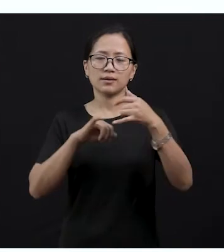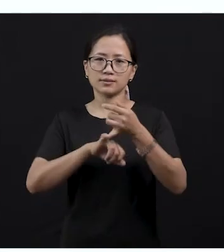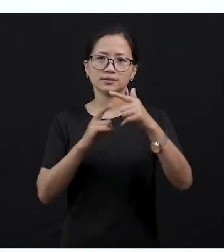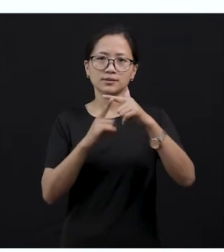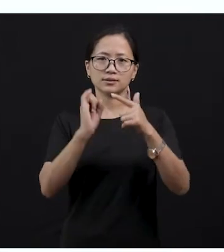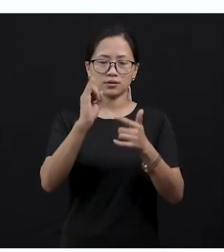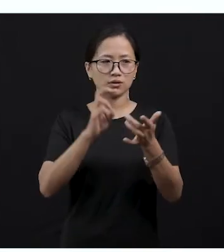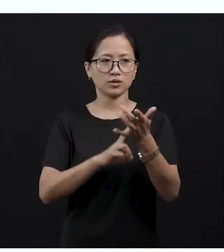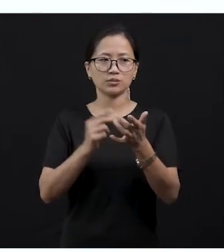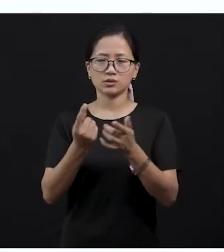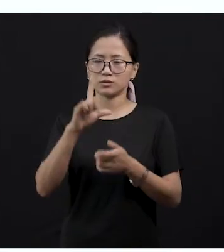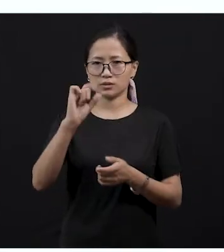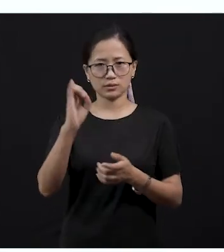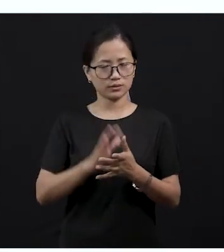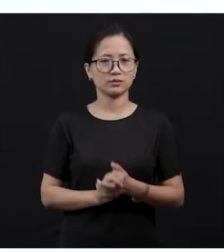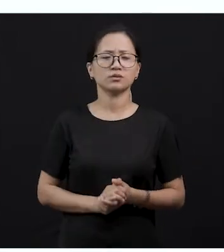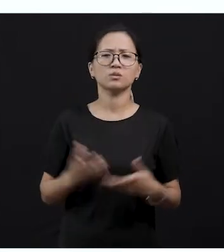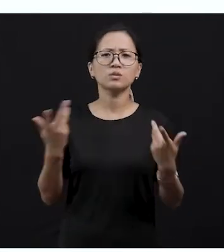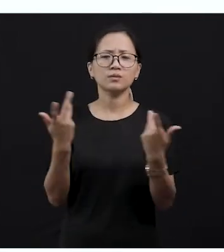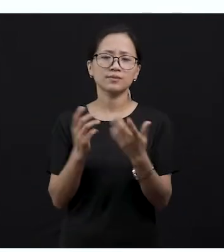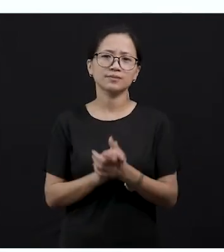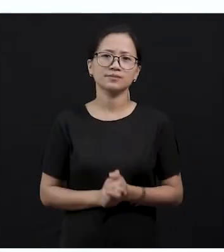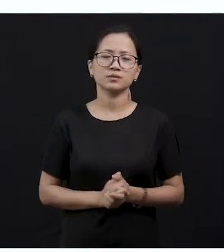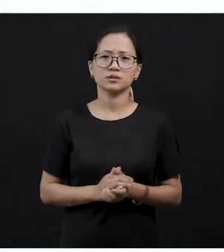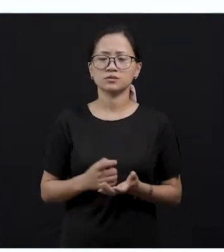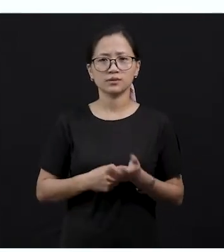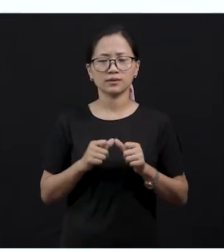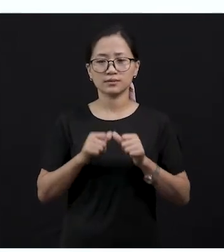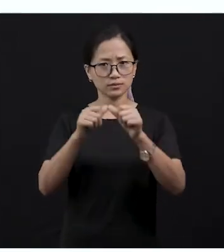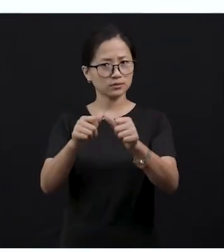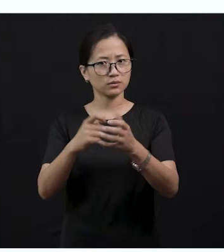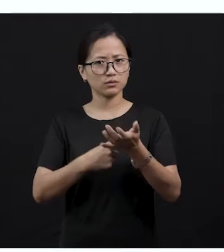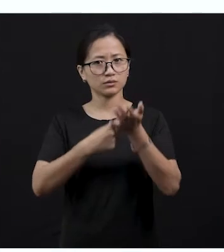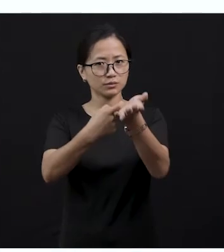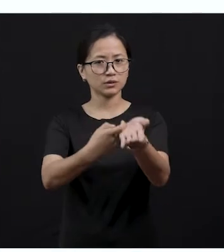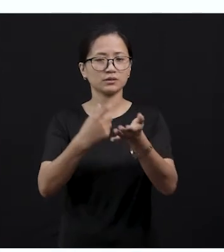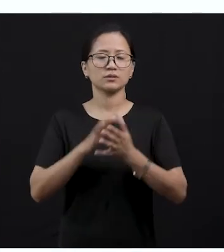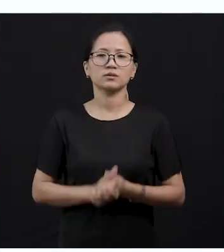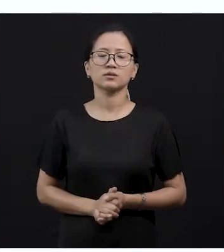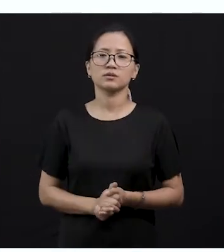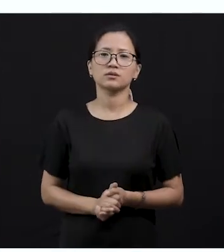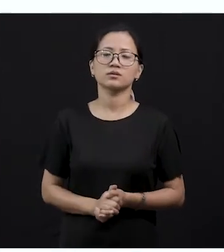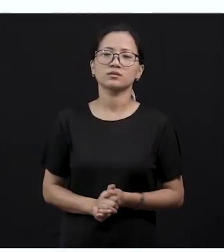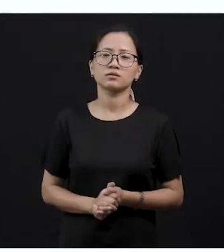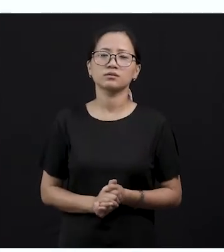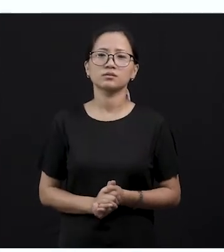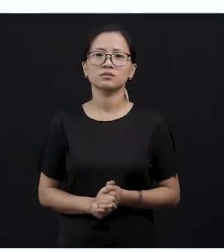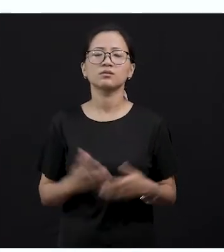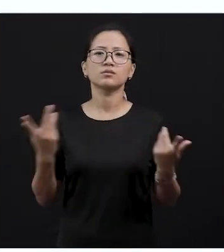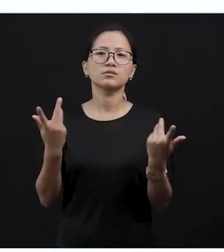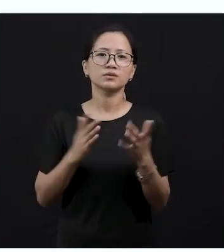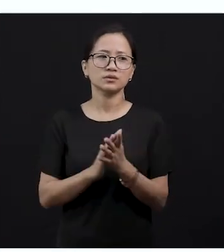Stimuli. Do we respond, or that means reply. Do we respond to stimuli? What is